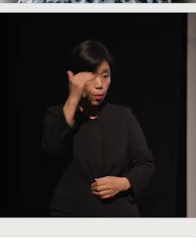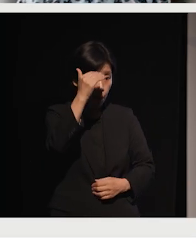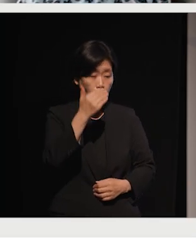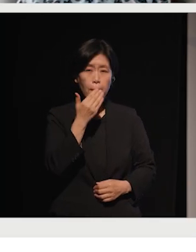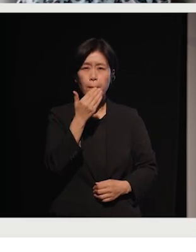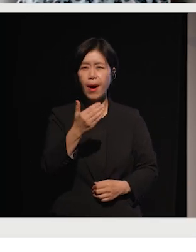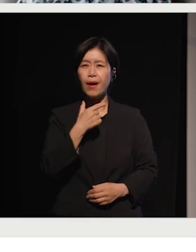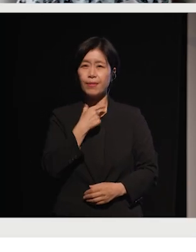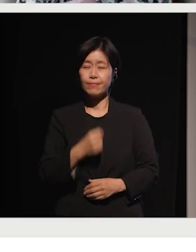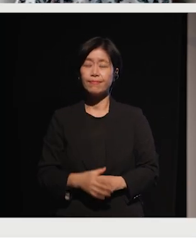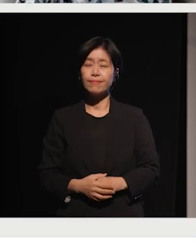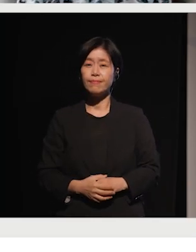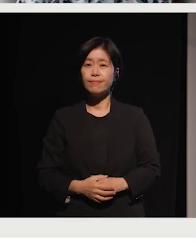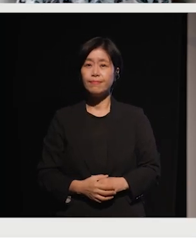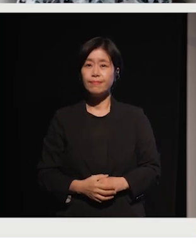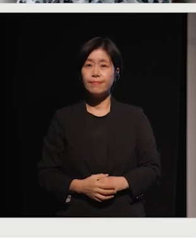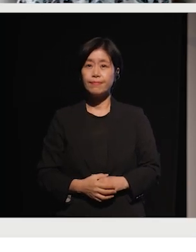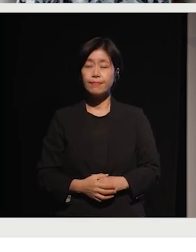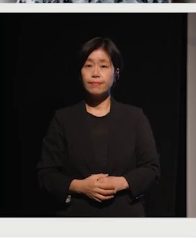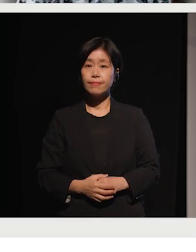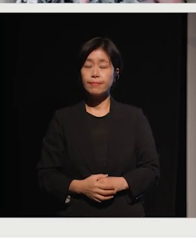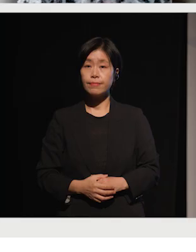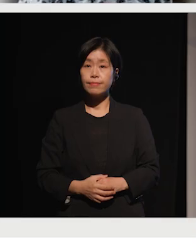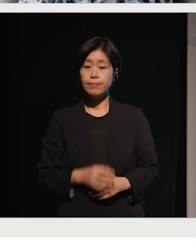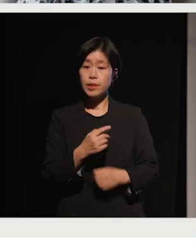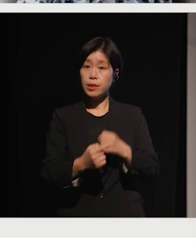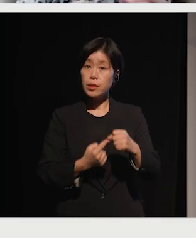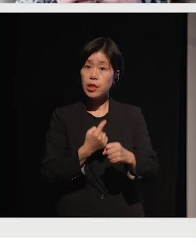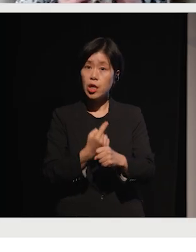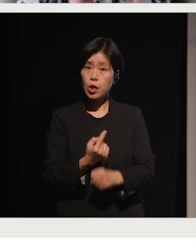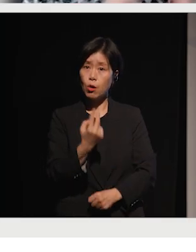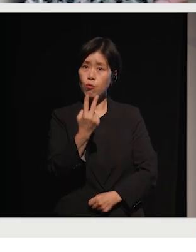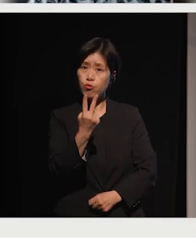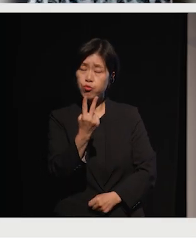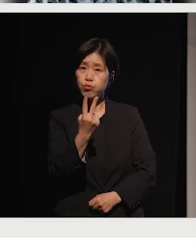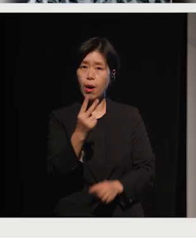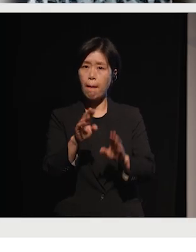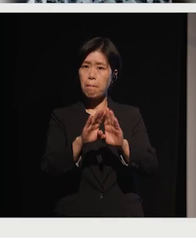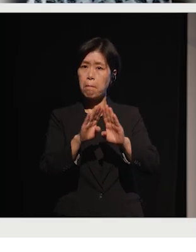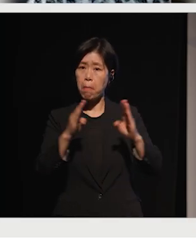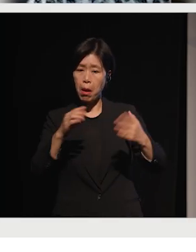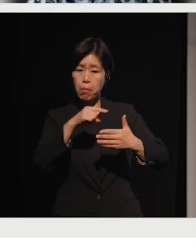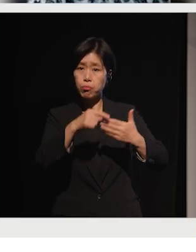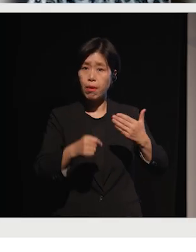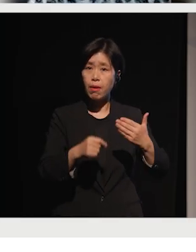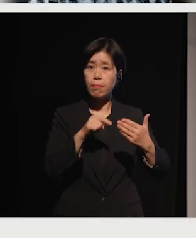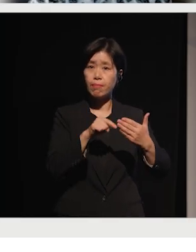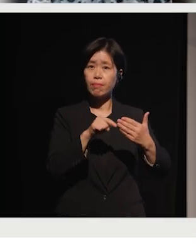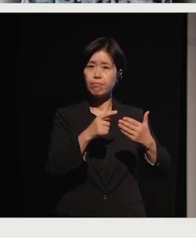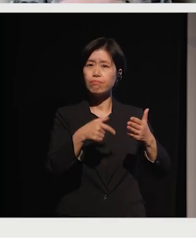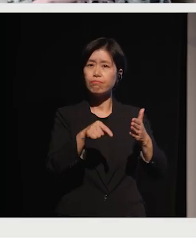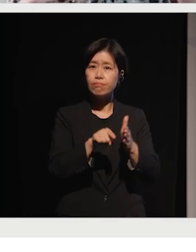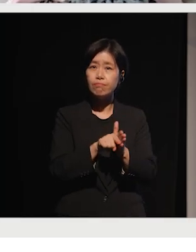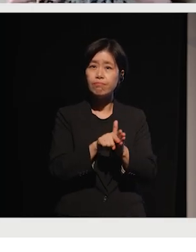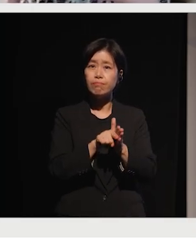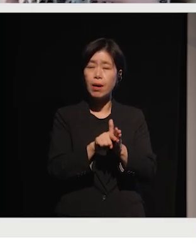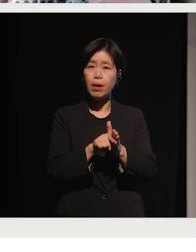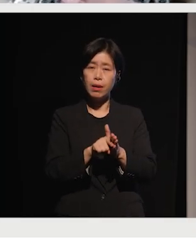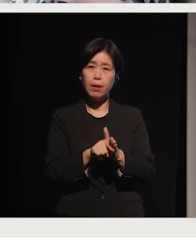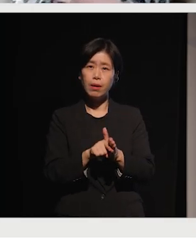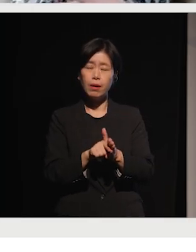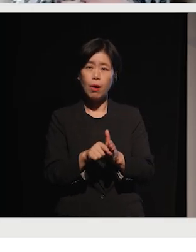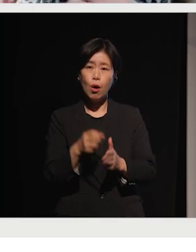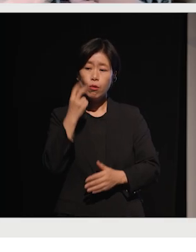and inclusively. We don't want them to have to schedule a tour 8 weeks in advance